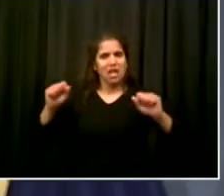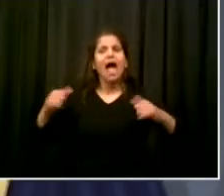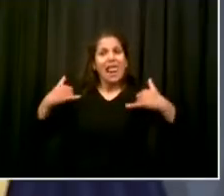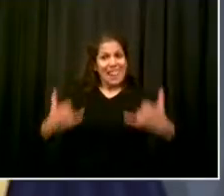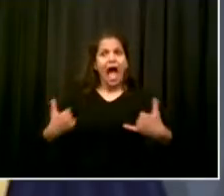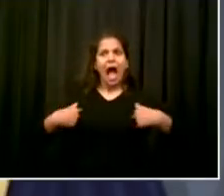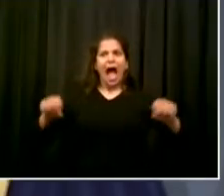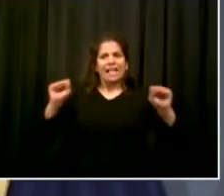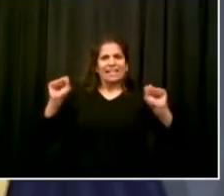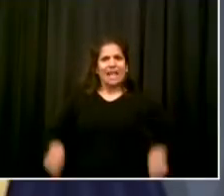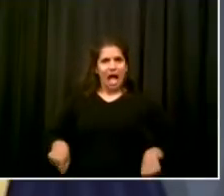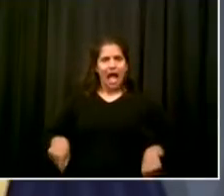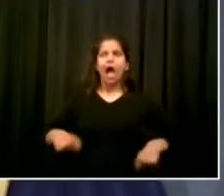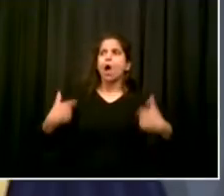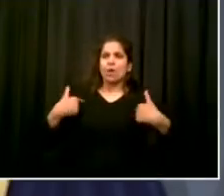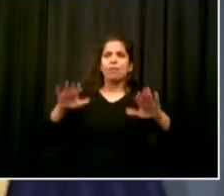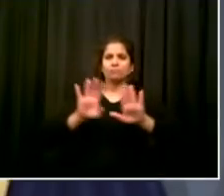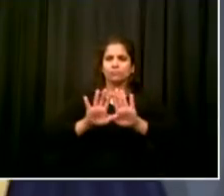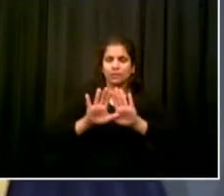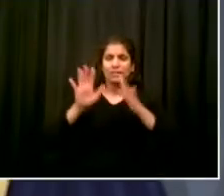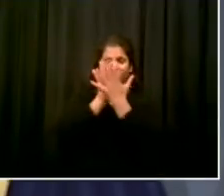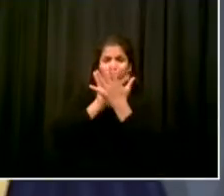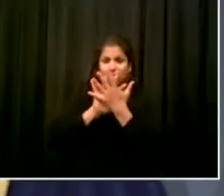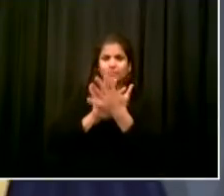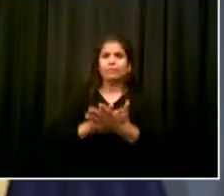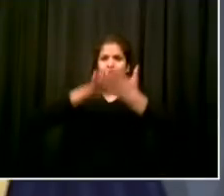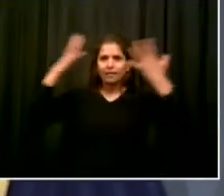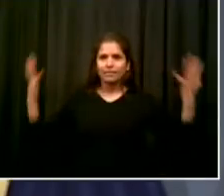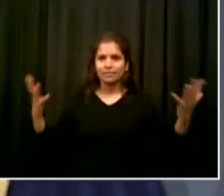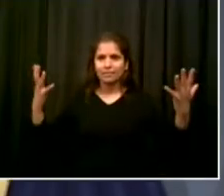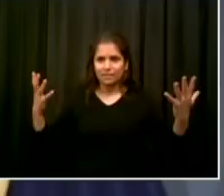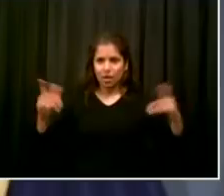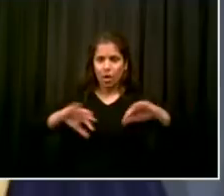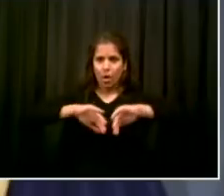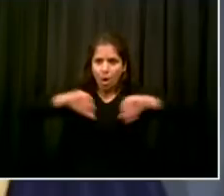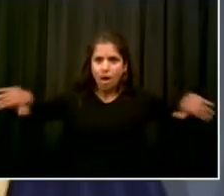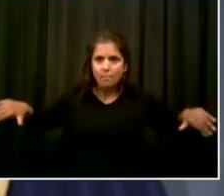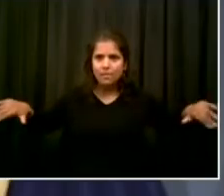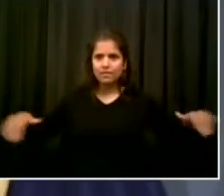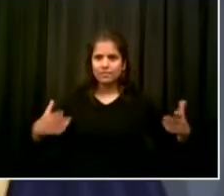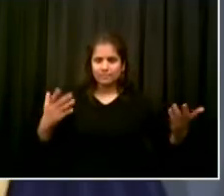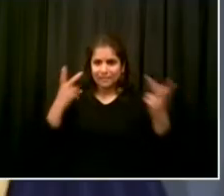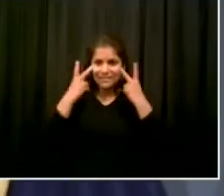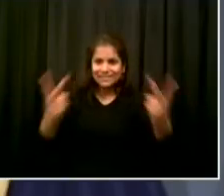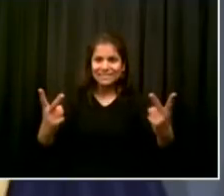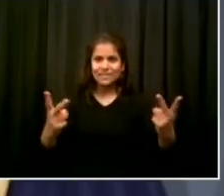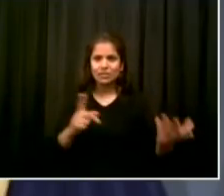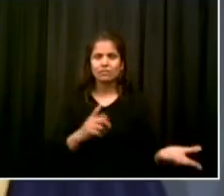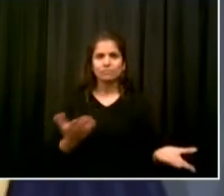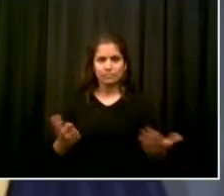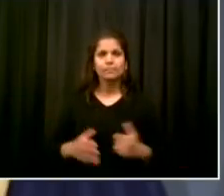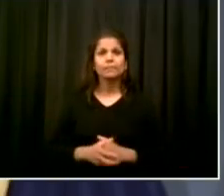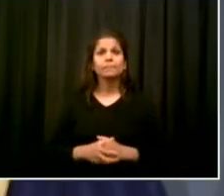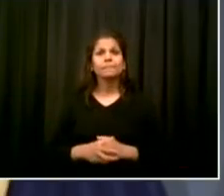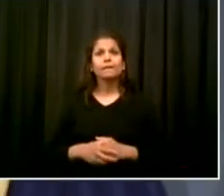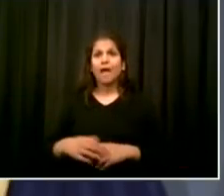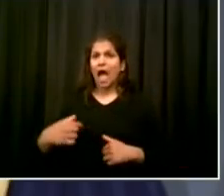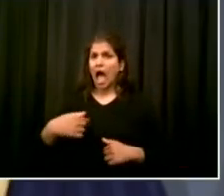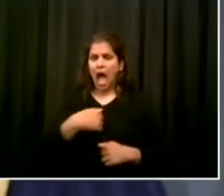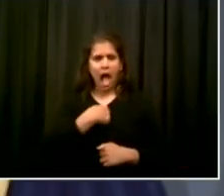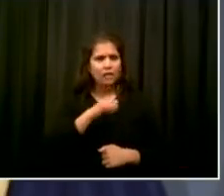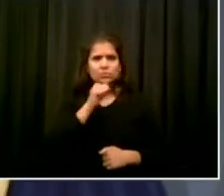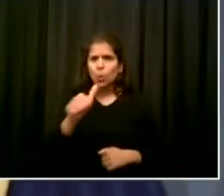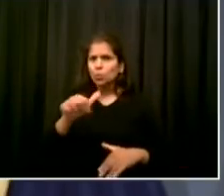notion that somehow my corporation counsel, I'm not the lawyer here, he was, that he had